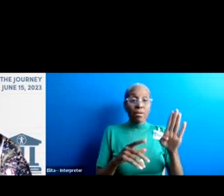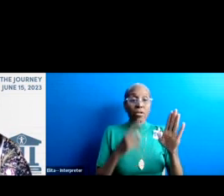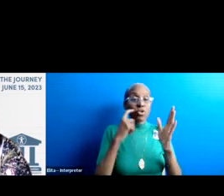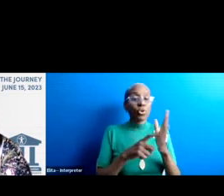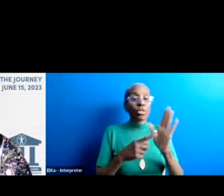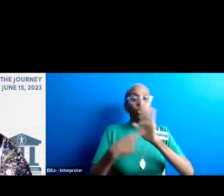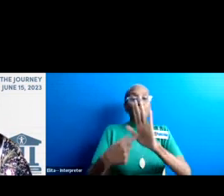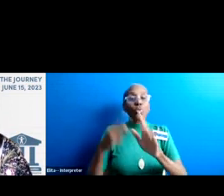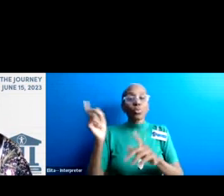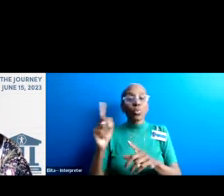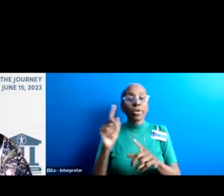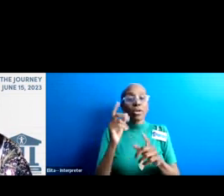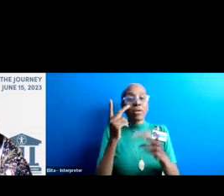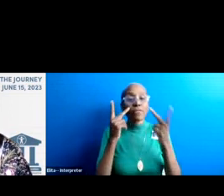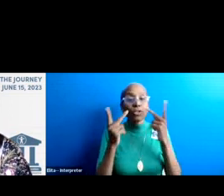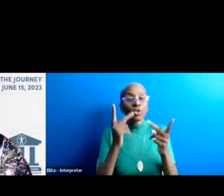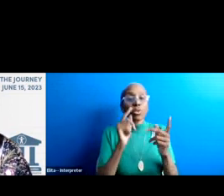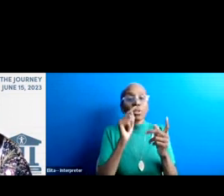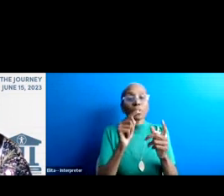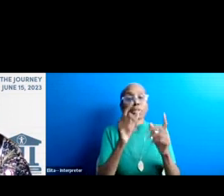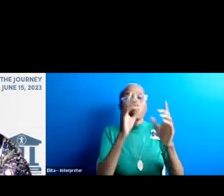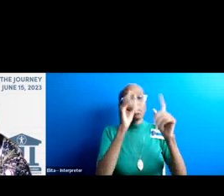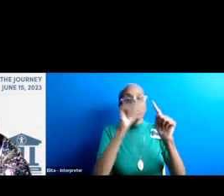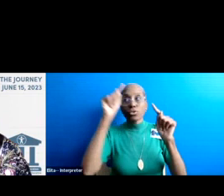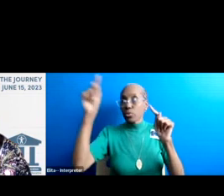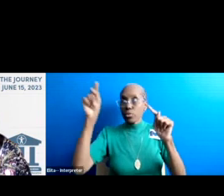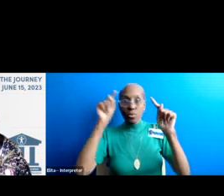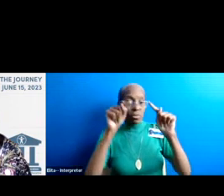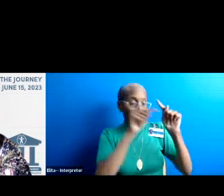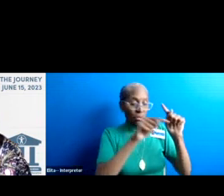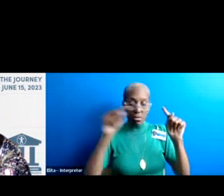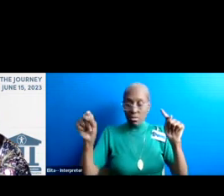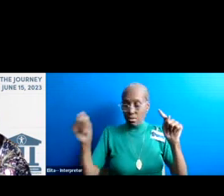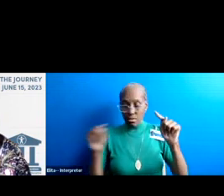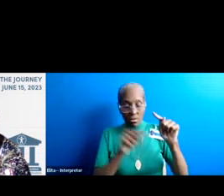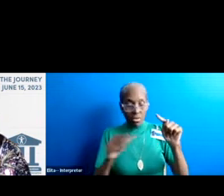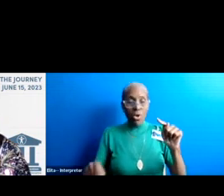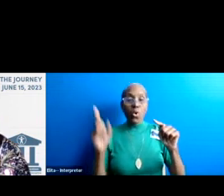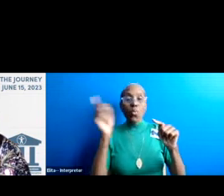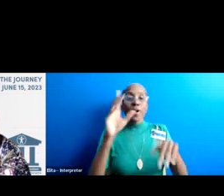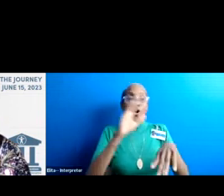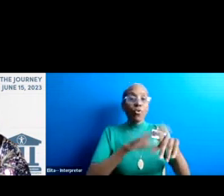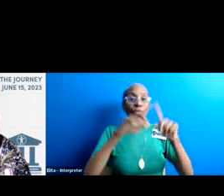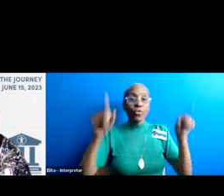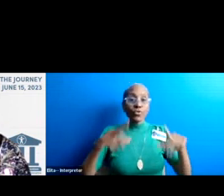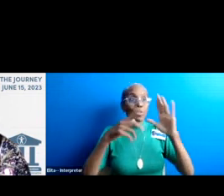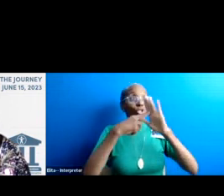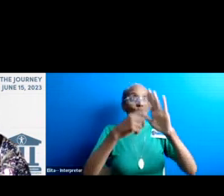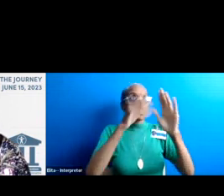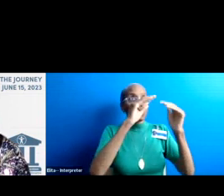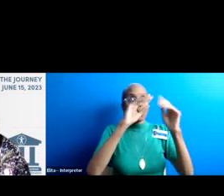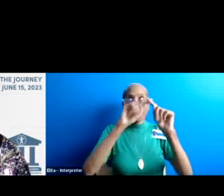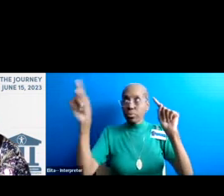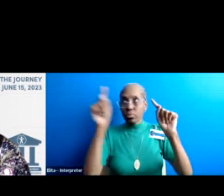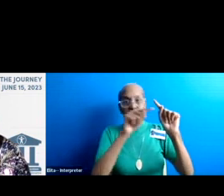it shows me this visual indication of where I'm moving around on the screen. It starts